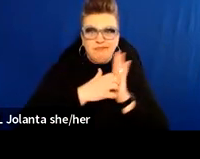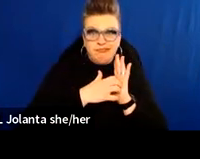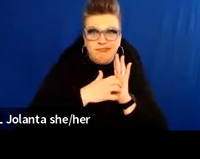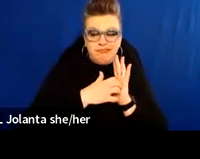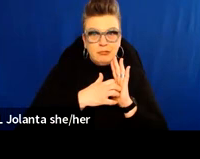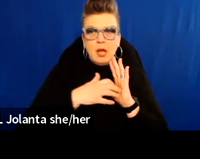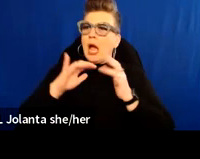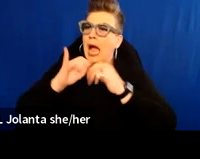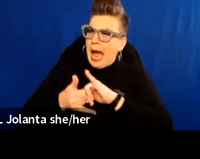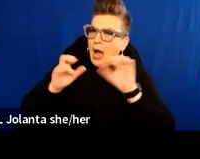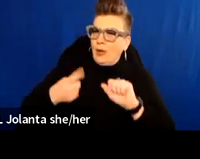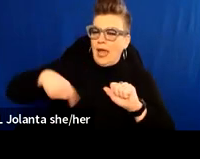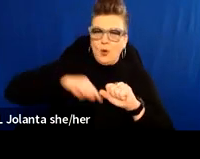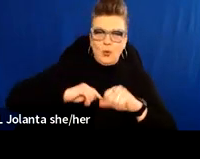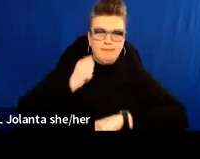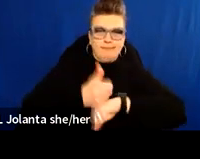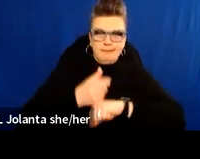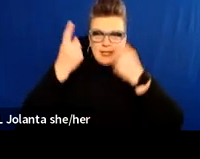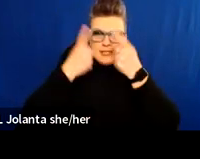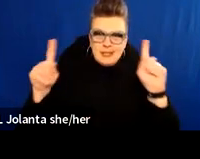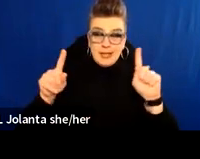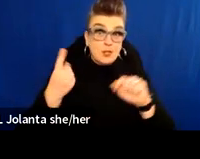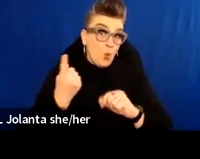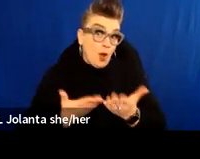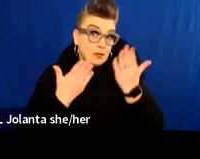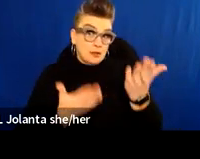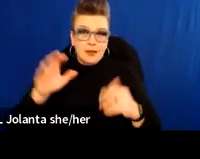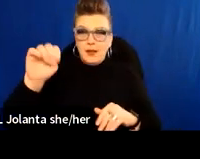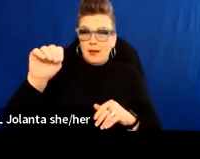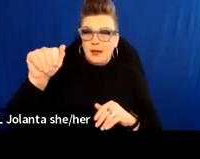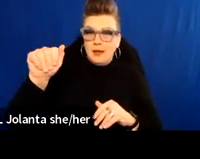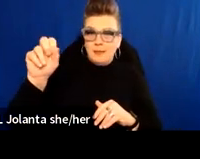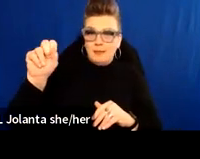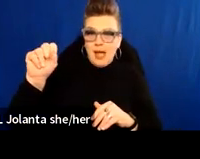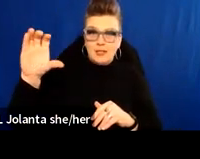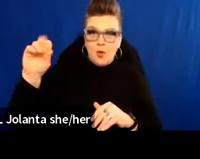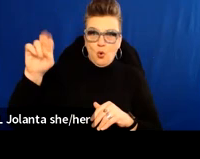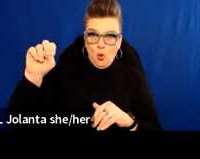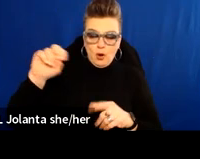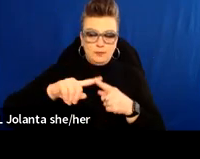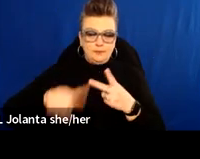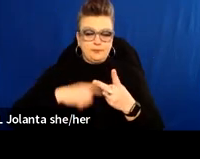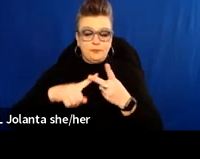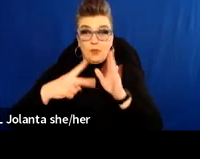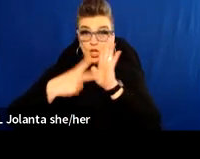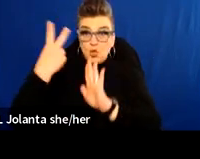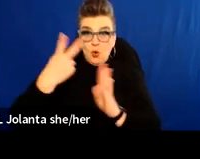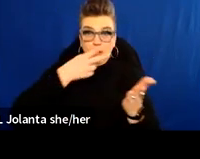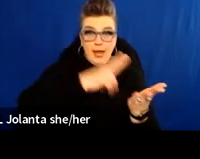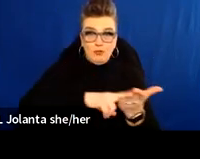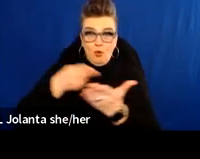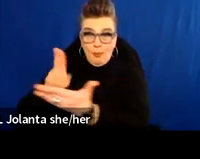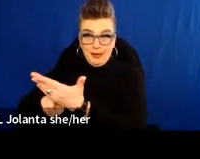up for success mass core was one of them um dual enrollment uh was another um